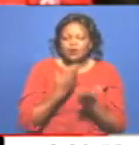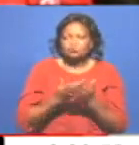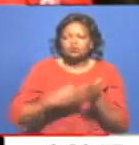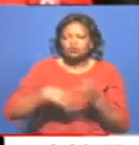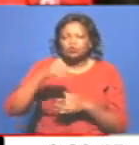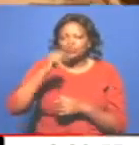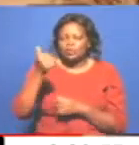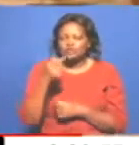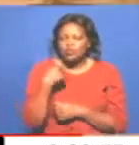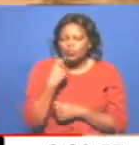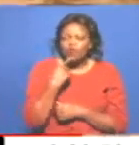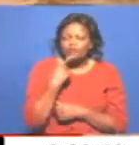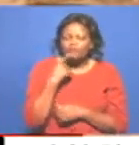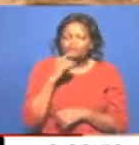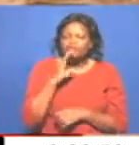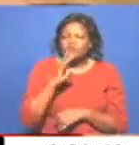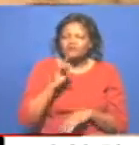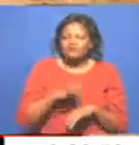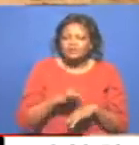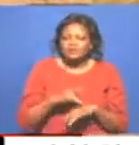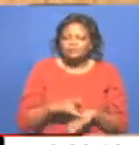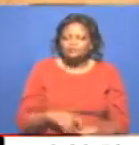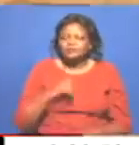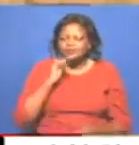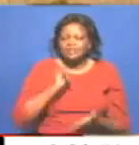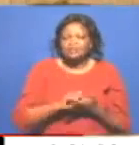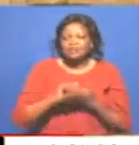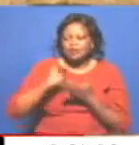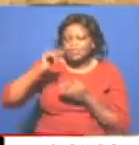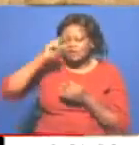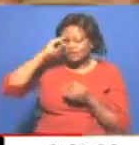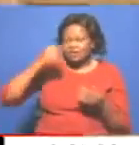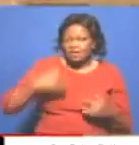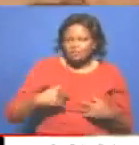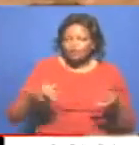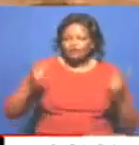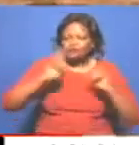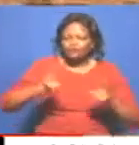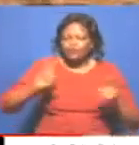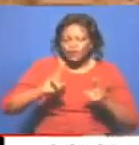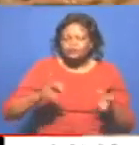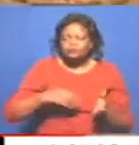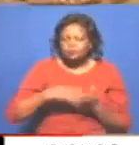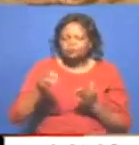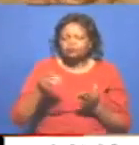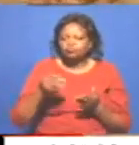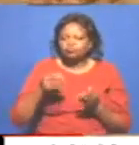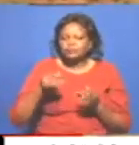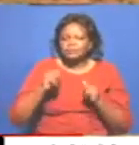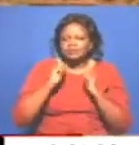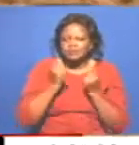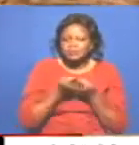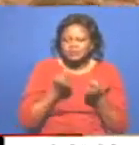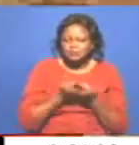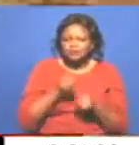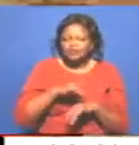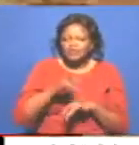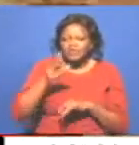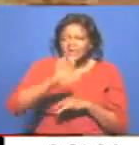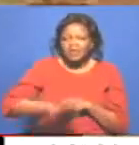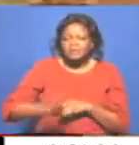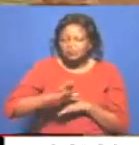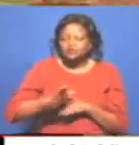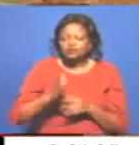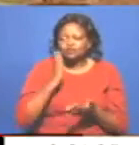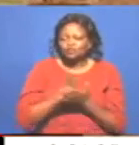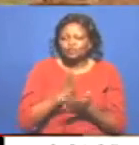have been affected. Chepkwony says the county government has already dispatched a response team to affected areas to ascertain